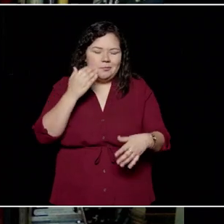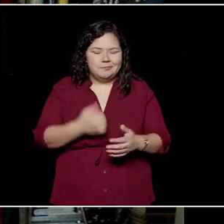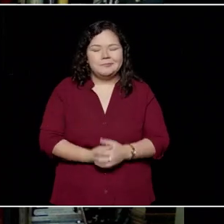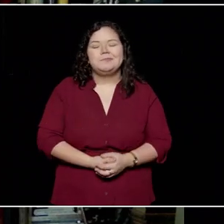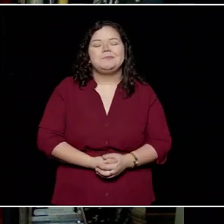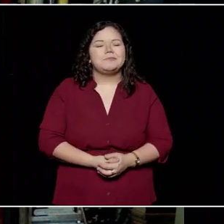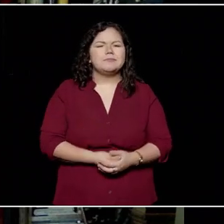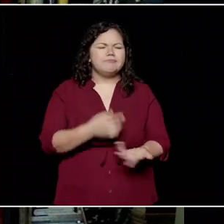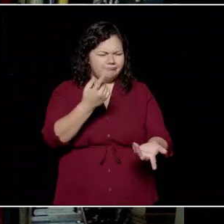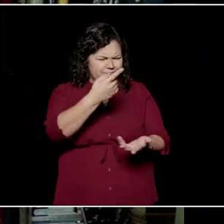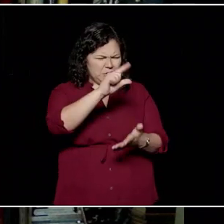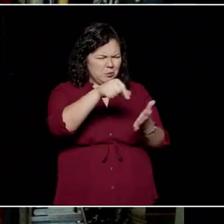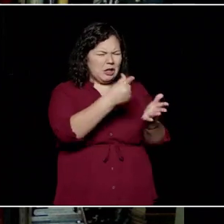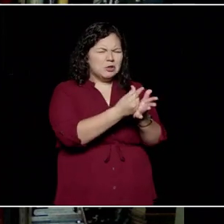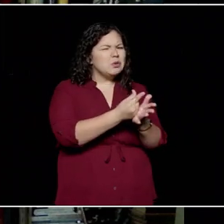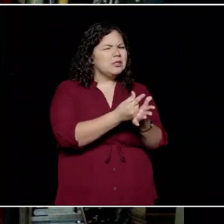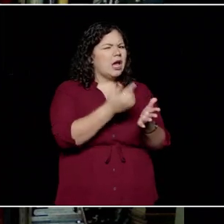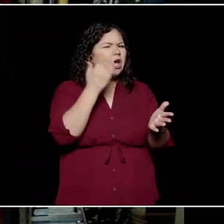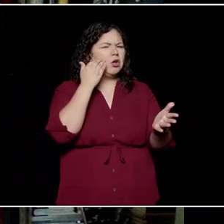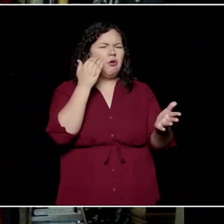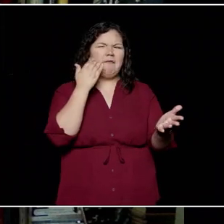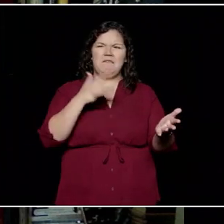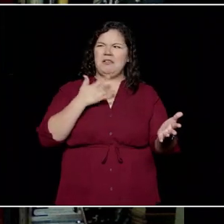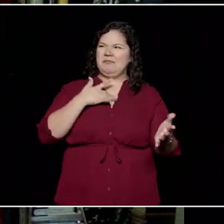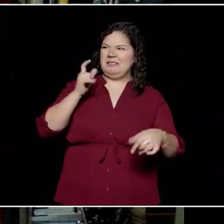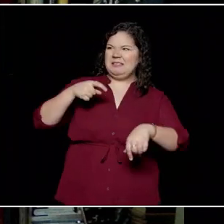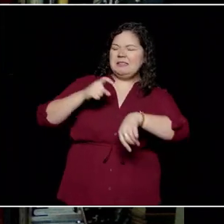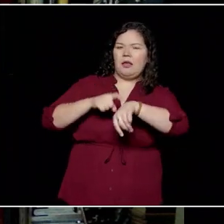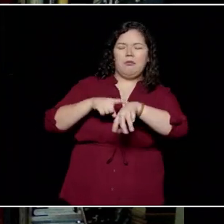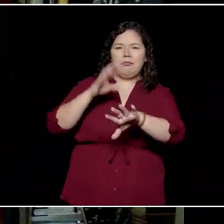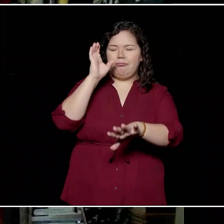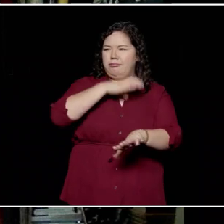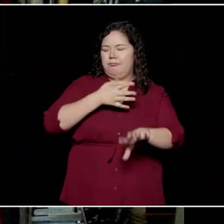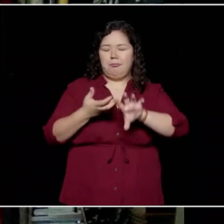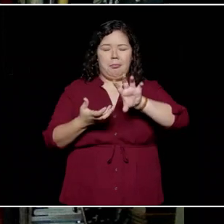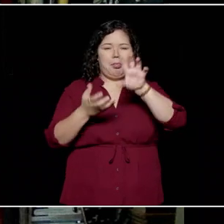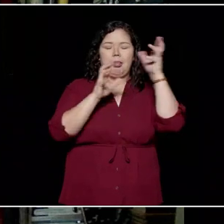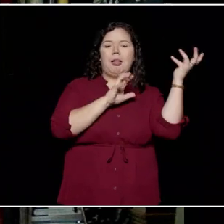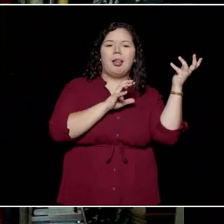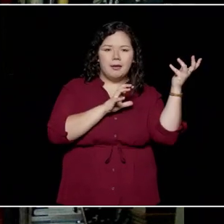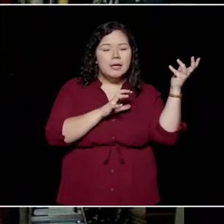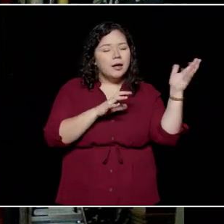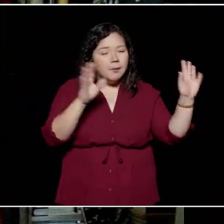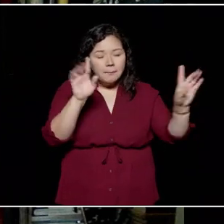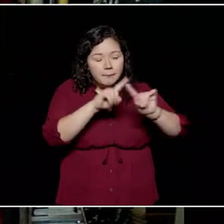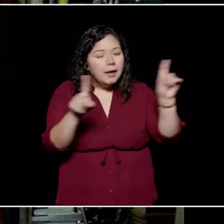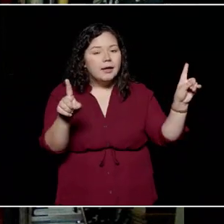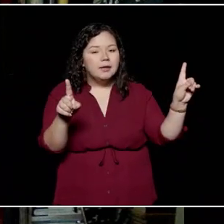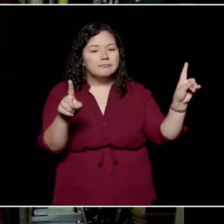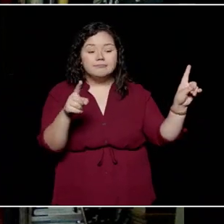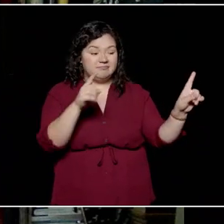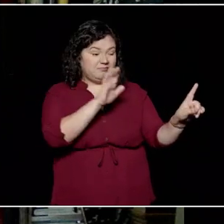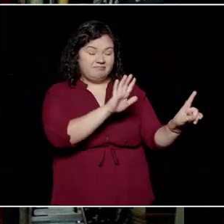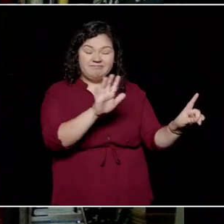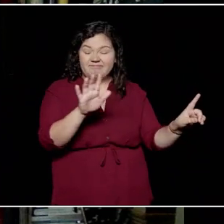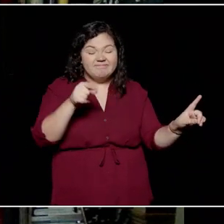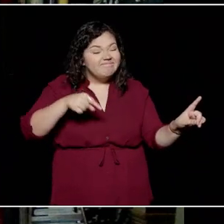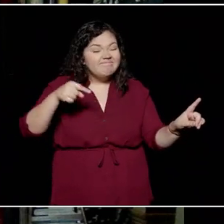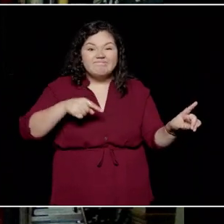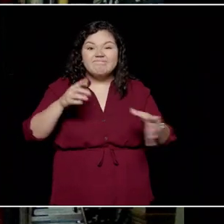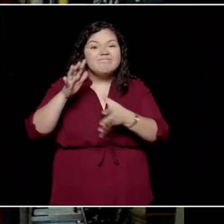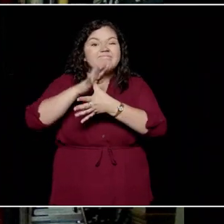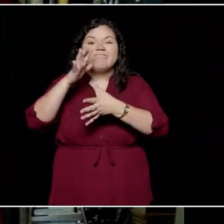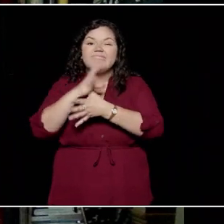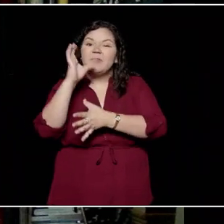like you're graduating in the strangest period in human history. Well, let me assure you, despite how you feel, this is not the